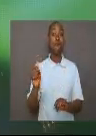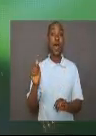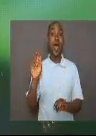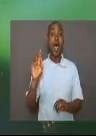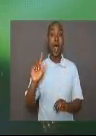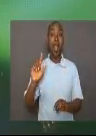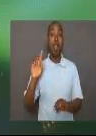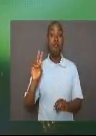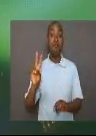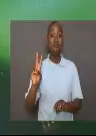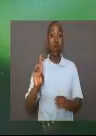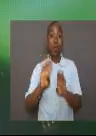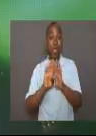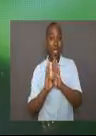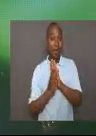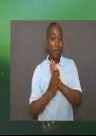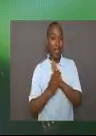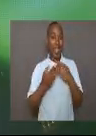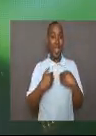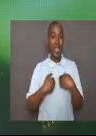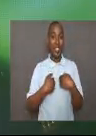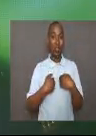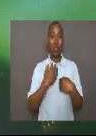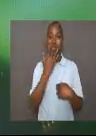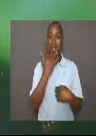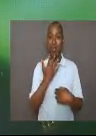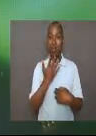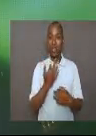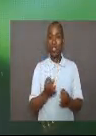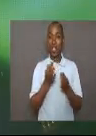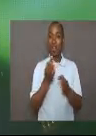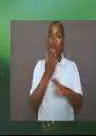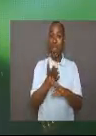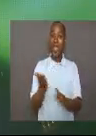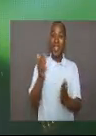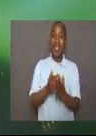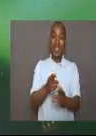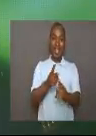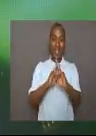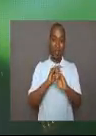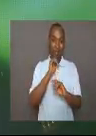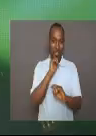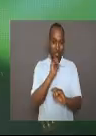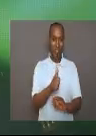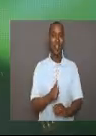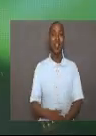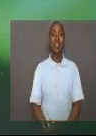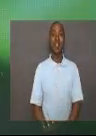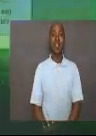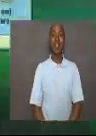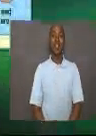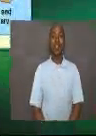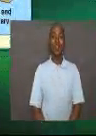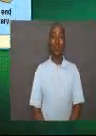backflow of the blood as it moves throughout the body back to the heart.